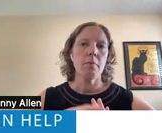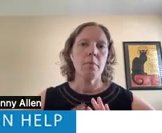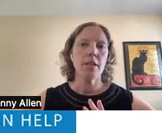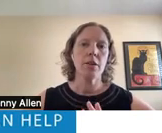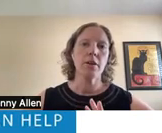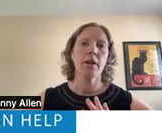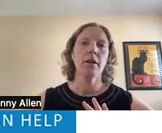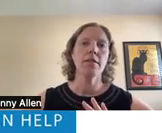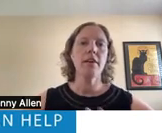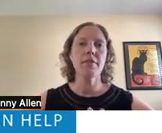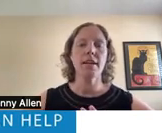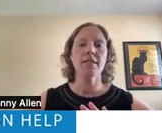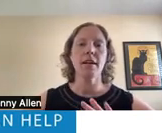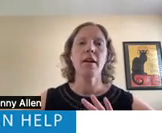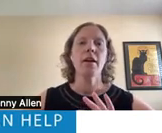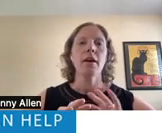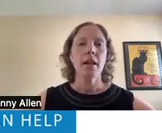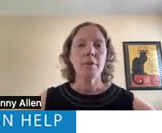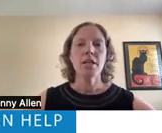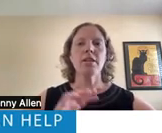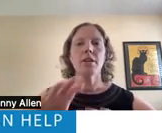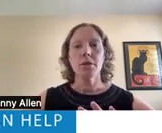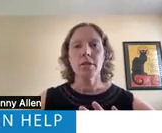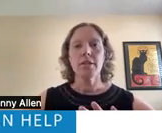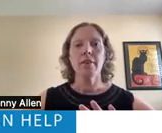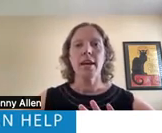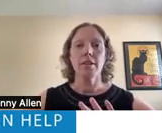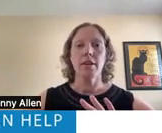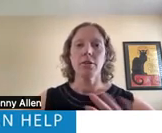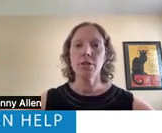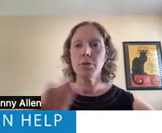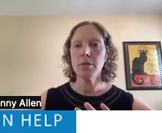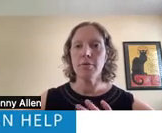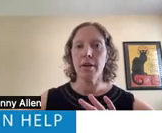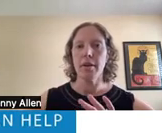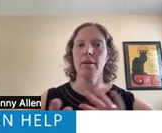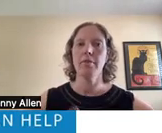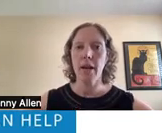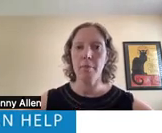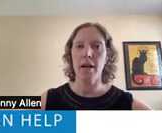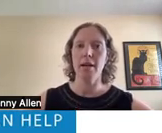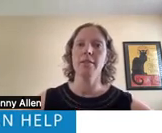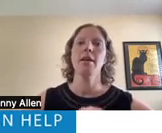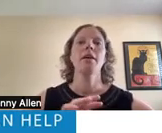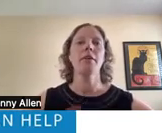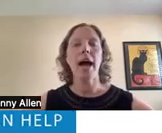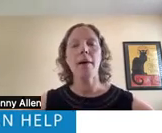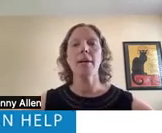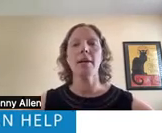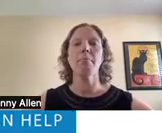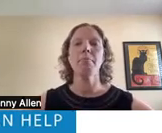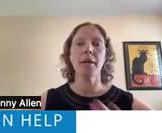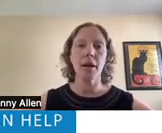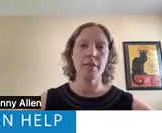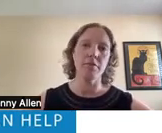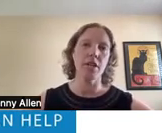to make sure to emphasize that climate change and ocean acidification are two different phenomenons that are